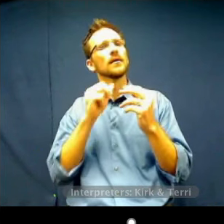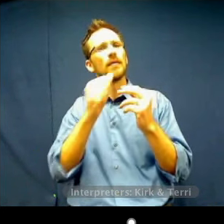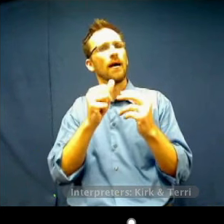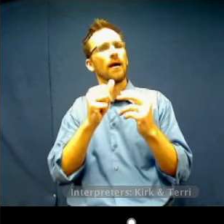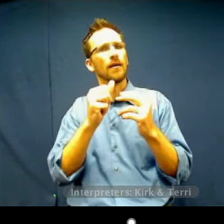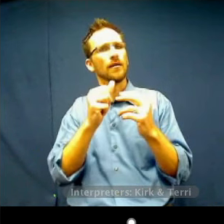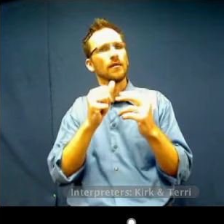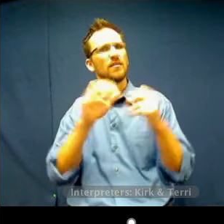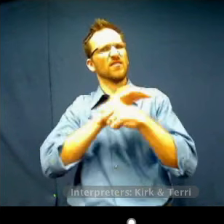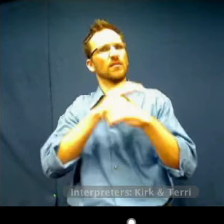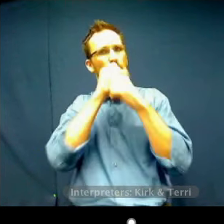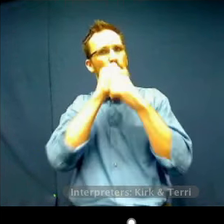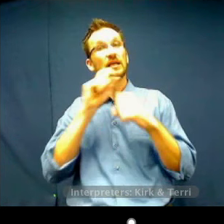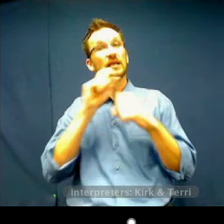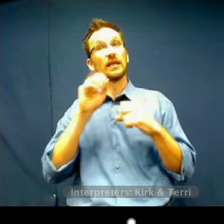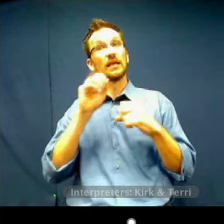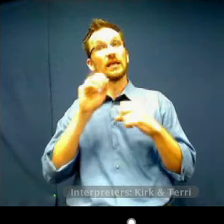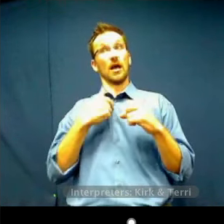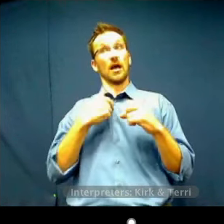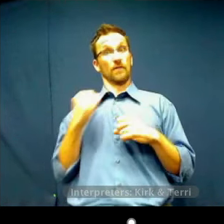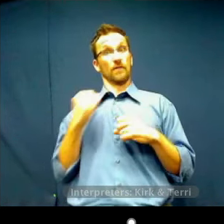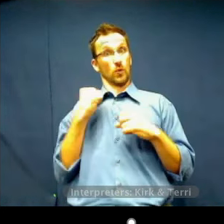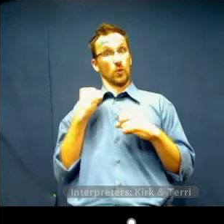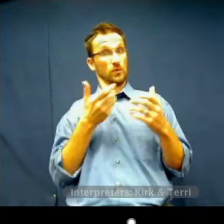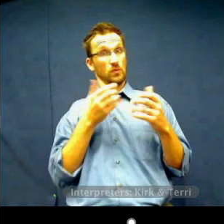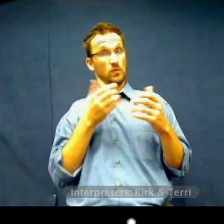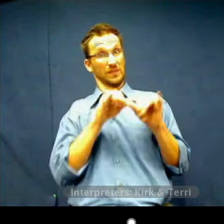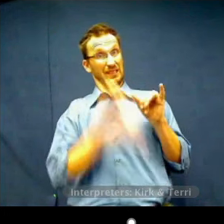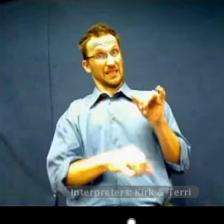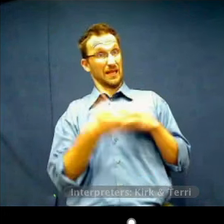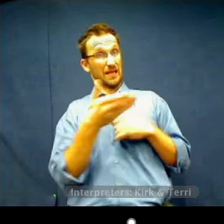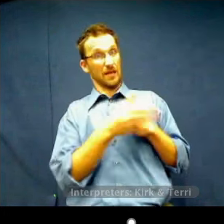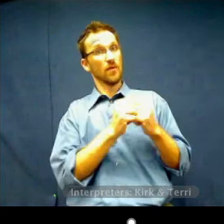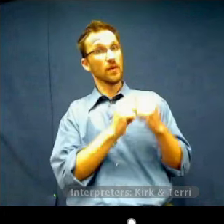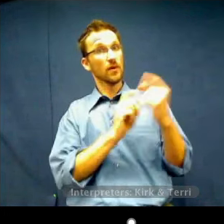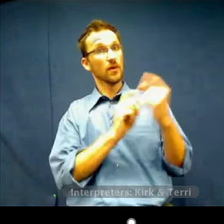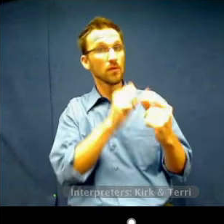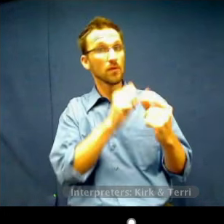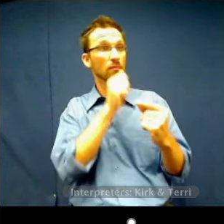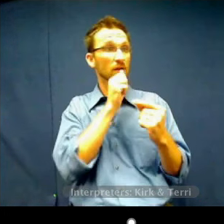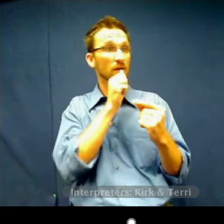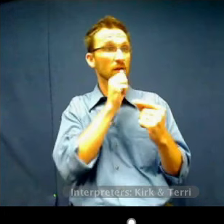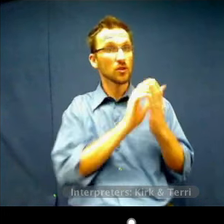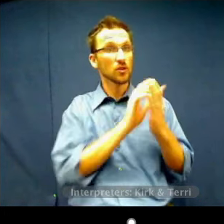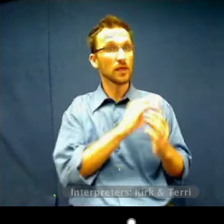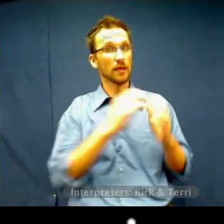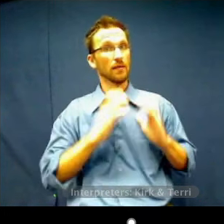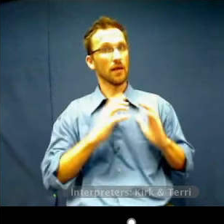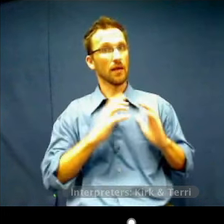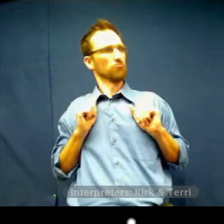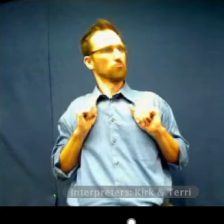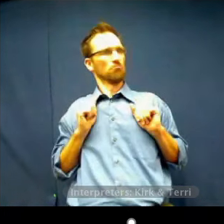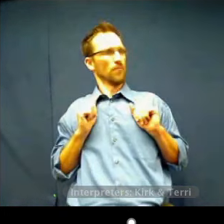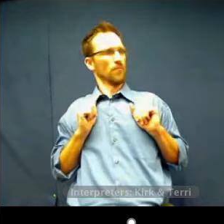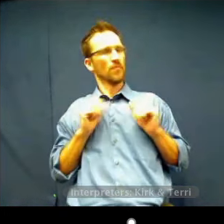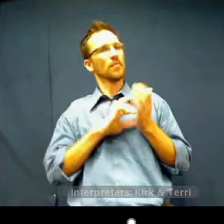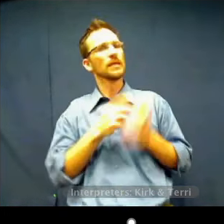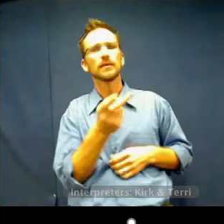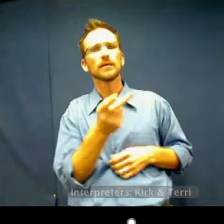refuse to stay in the room with the attorney and the client, that means they're not going to be able to rationally or easily discuss the merits of